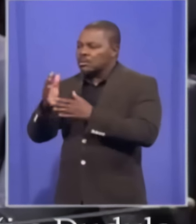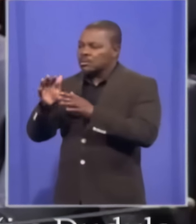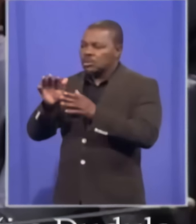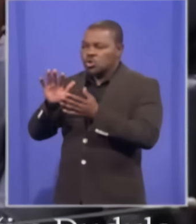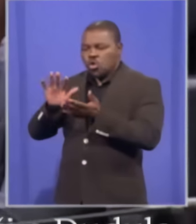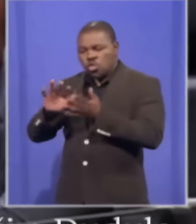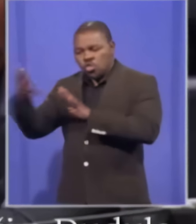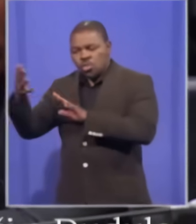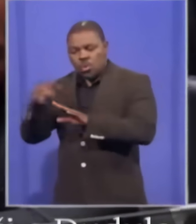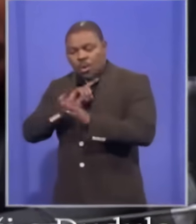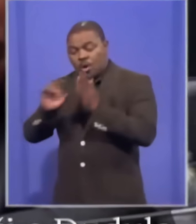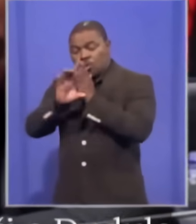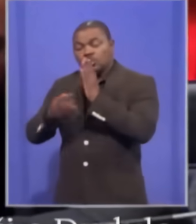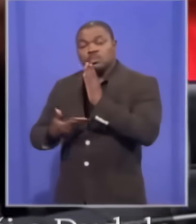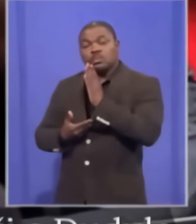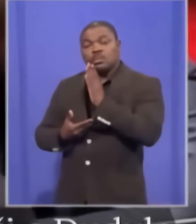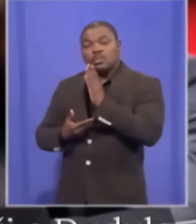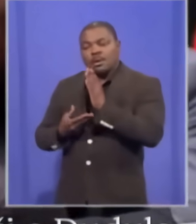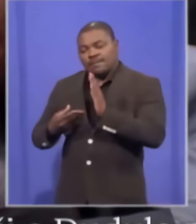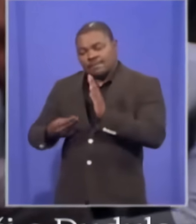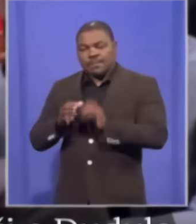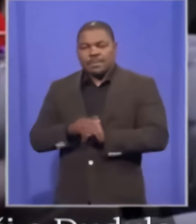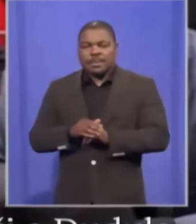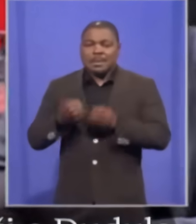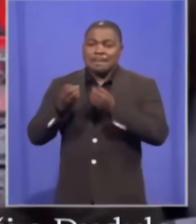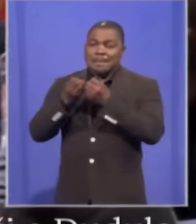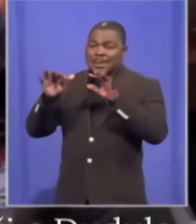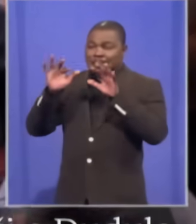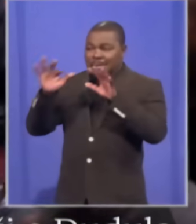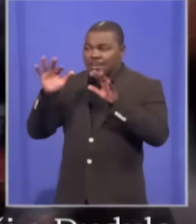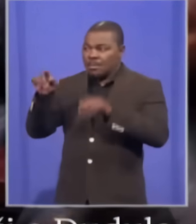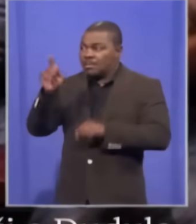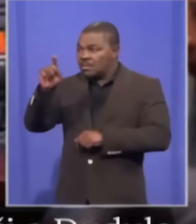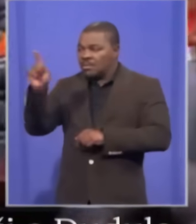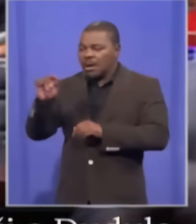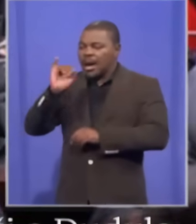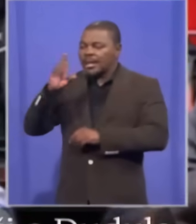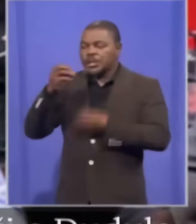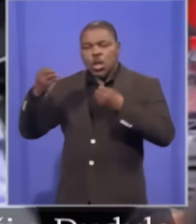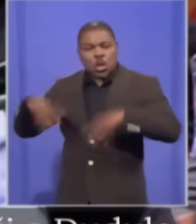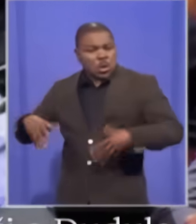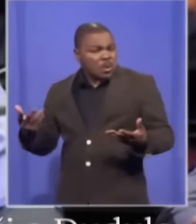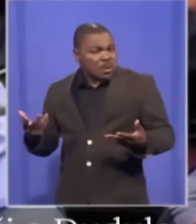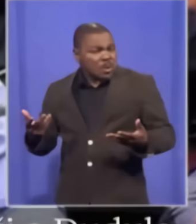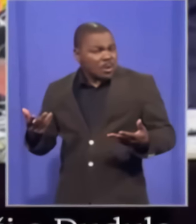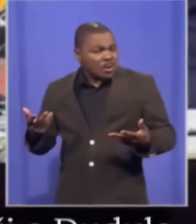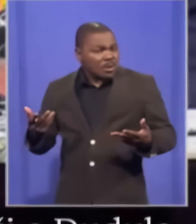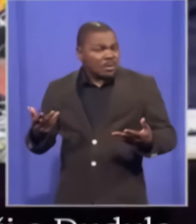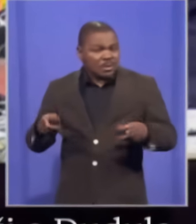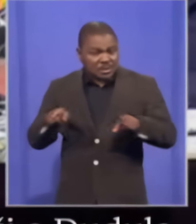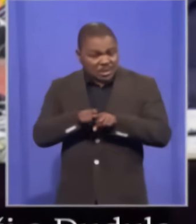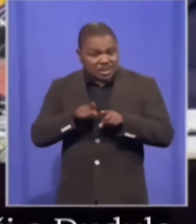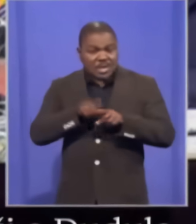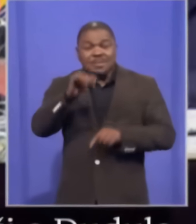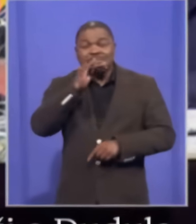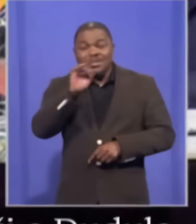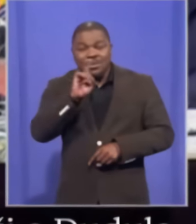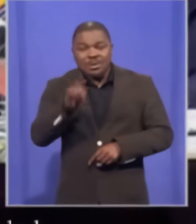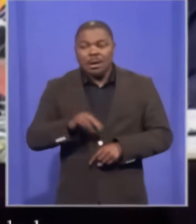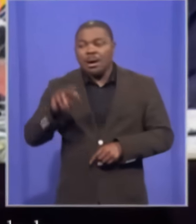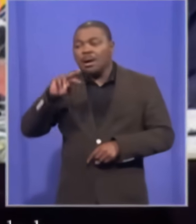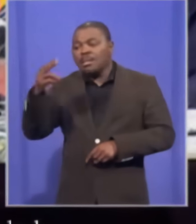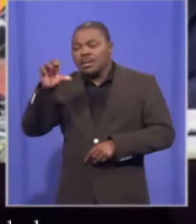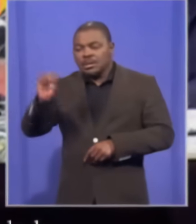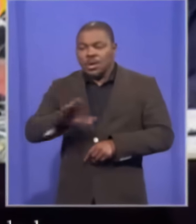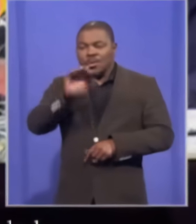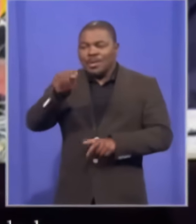in the Constitution. Most of those citizens lose their identifications, their IDs and everything. So you'd also be saying to other South